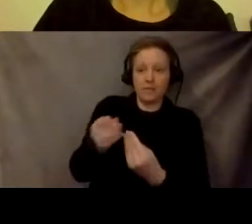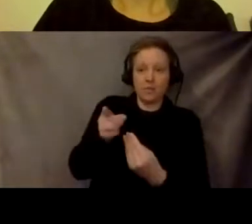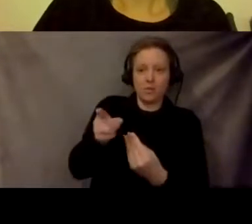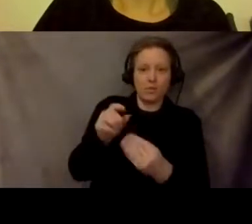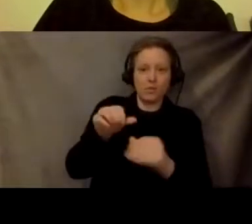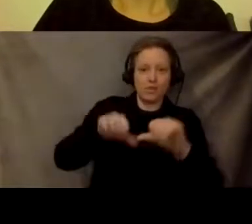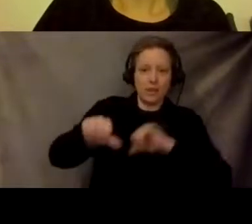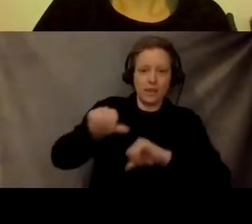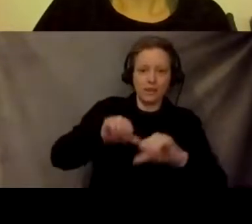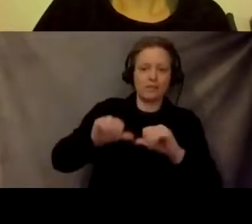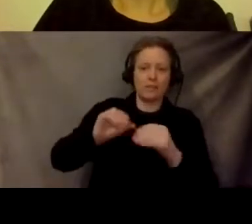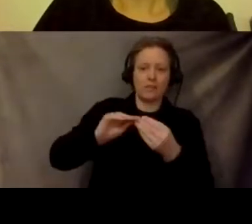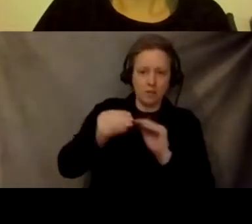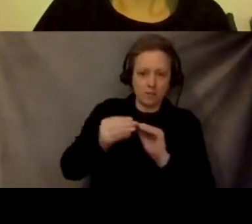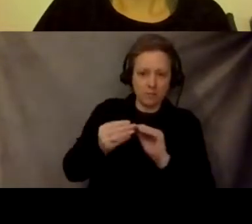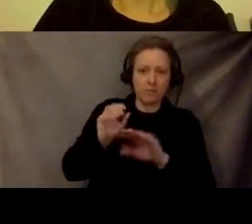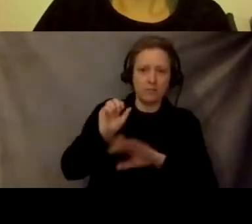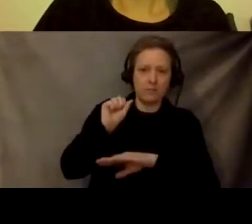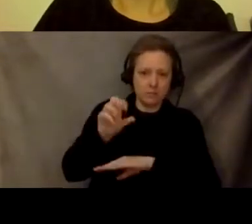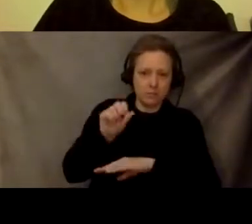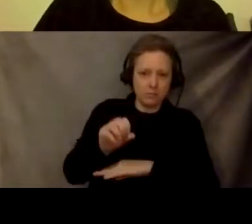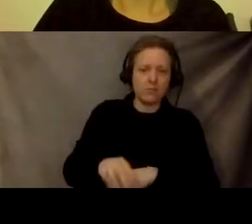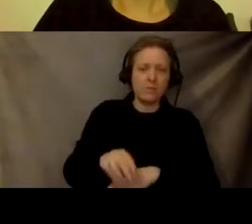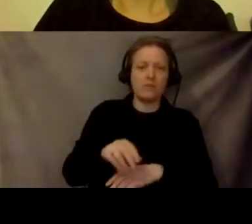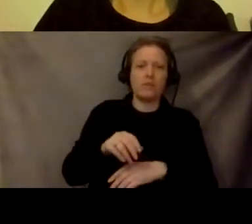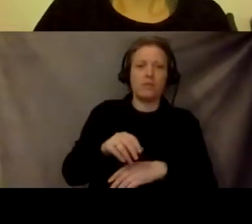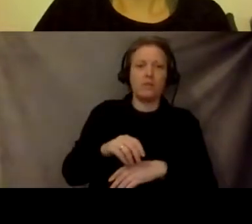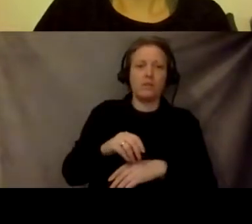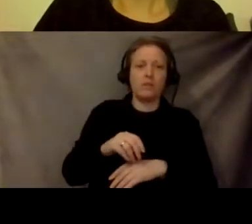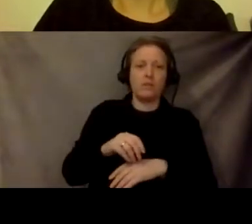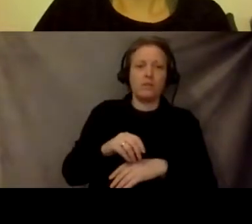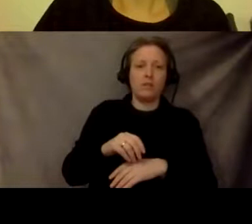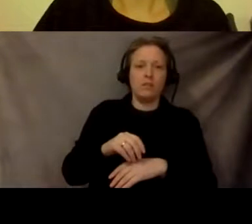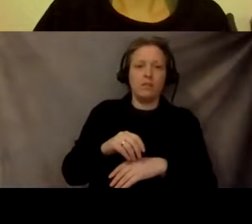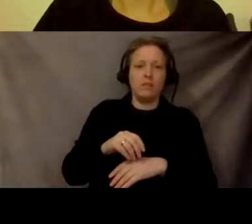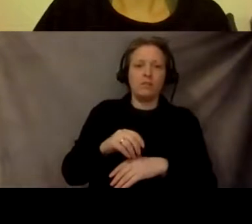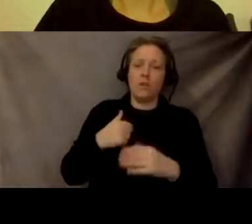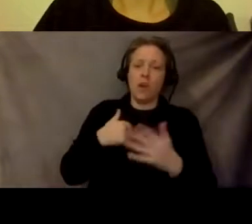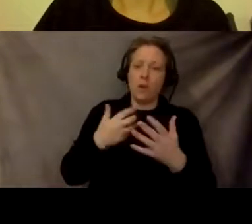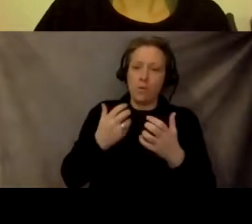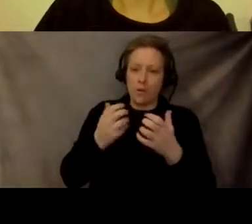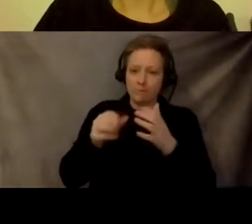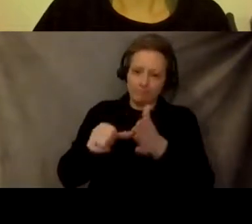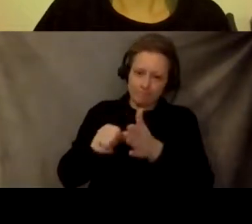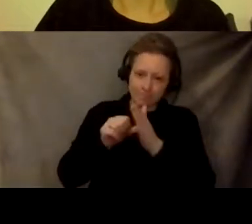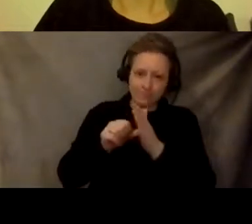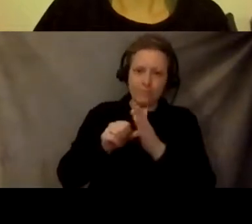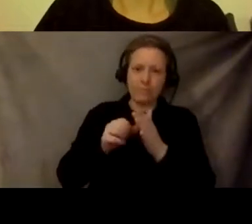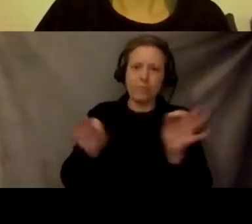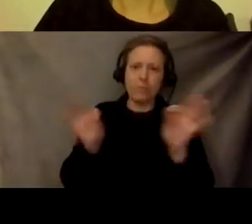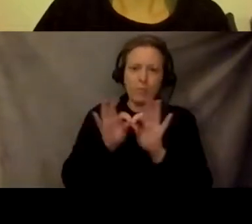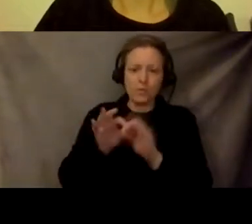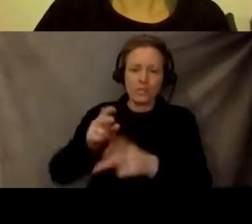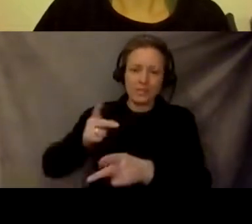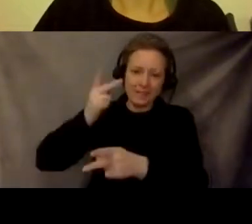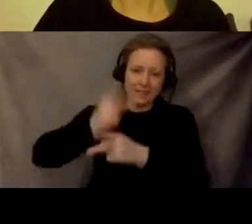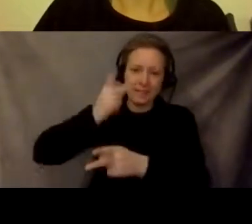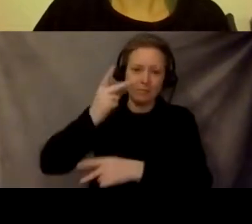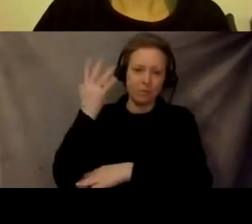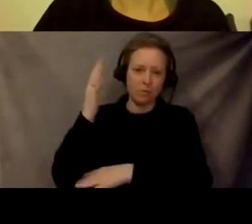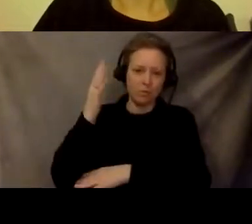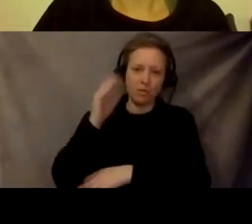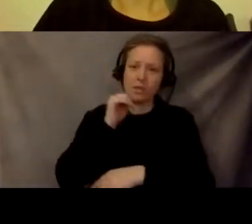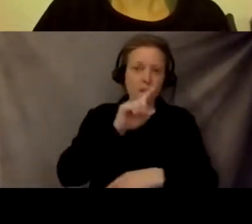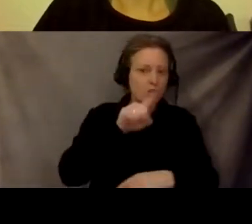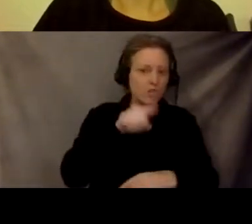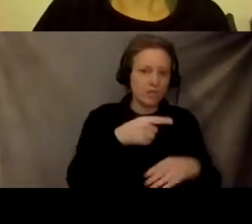the preservation of existing trees rather than planting new ones. And the third part of that thing is when we look at this budget